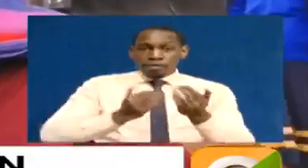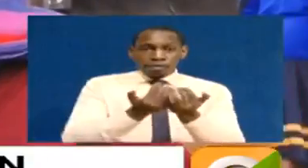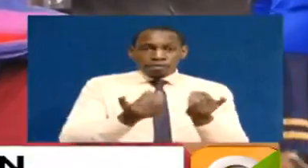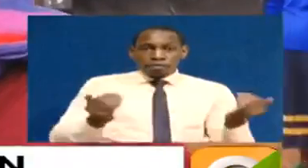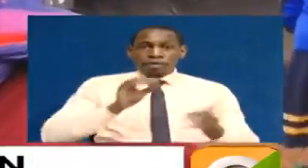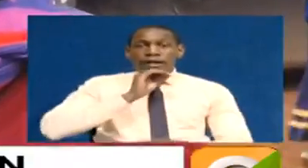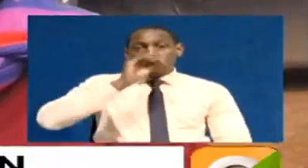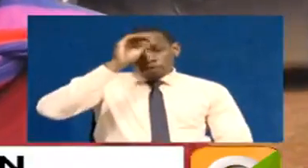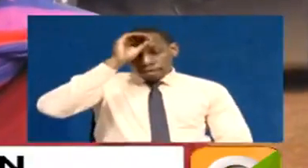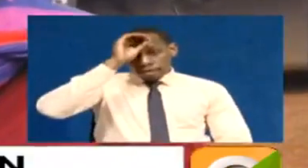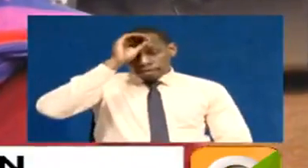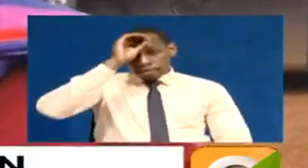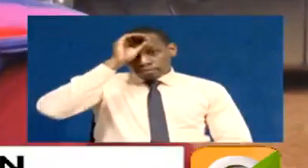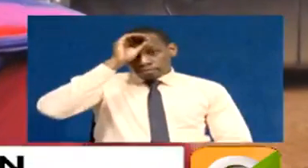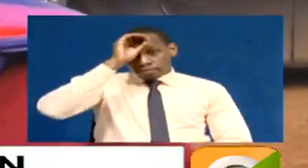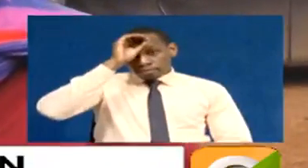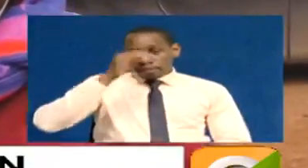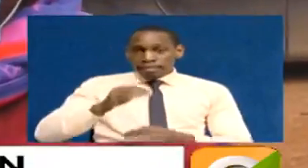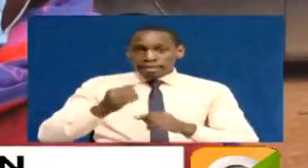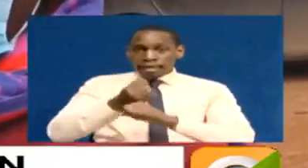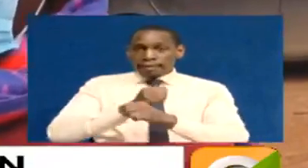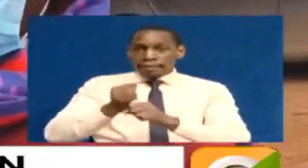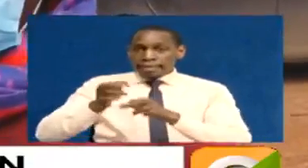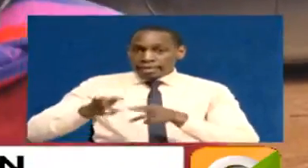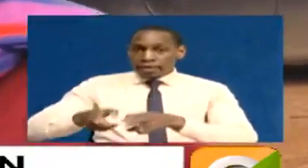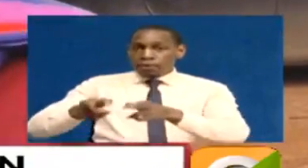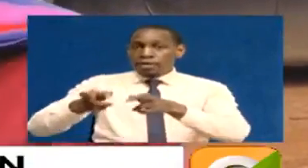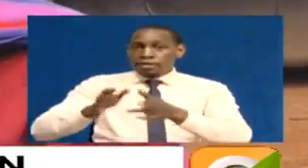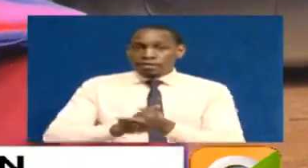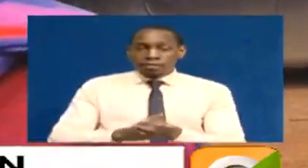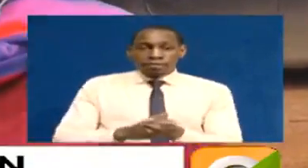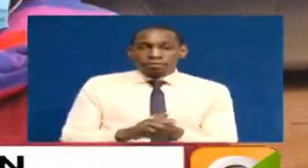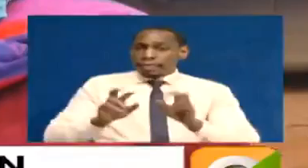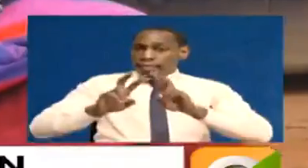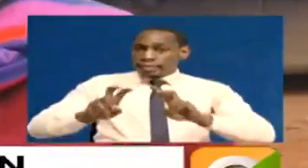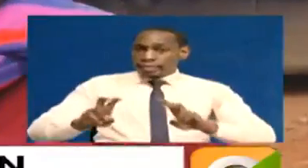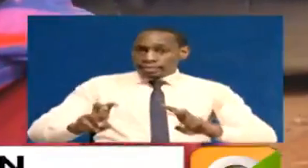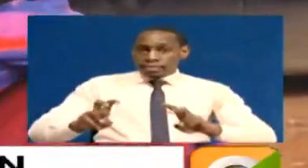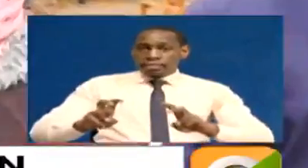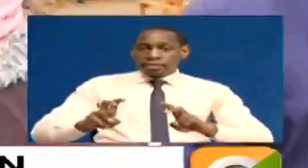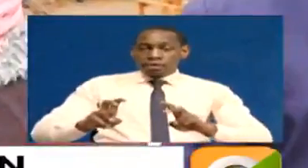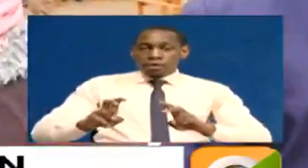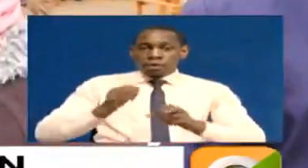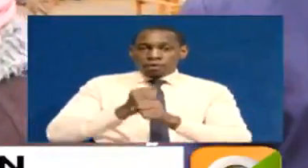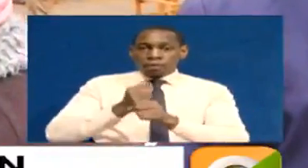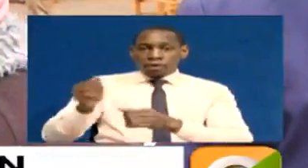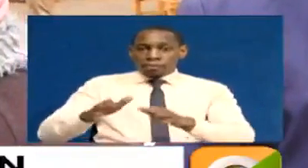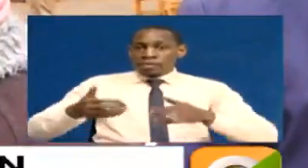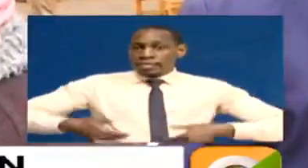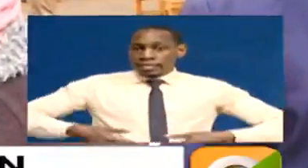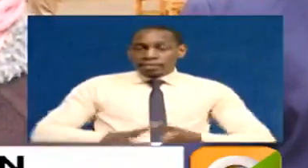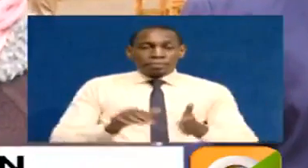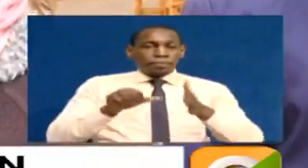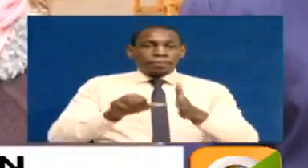watoto wale mayatima, atutengeneze mbalabala, kutafutia vijana kazi. Tuko na mashinda